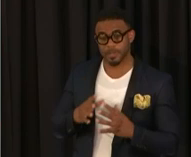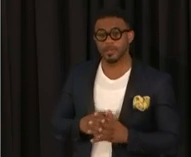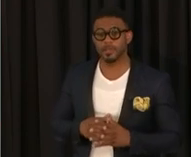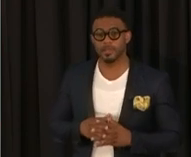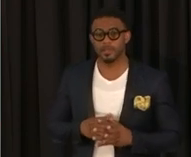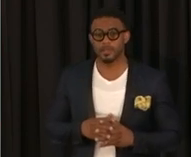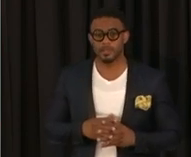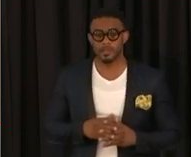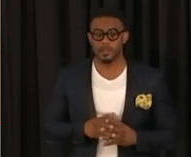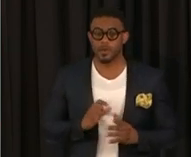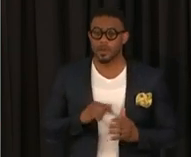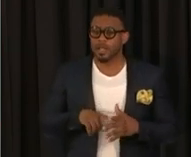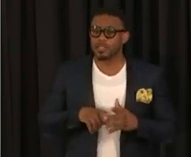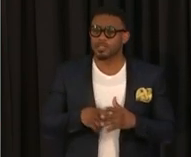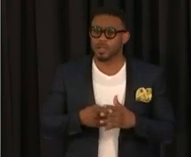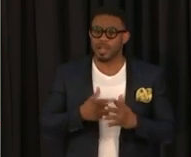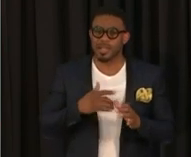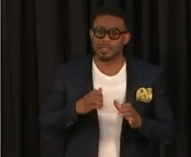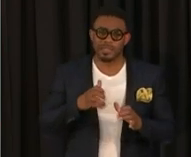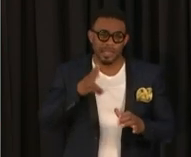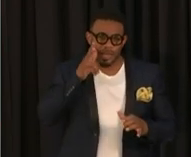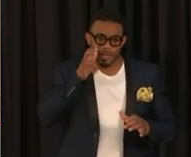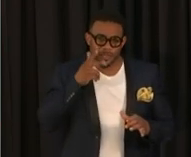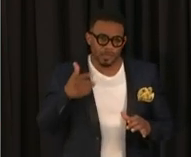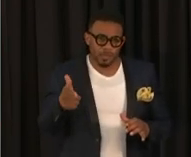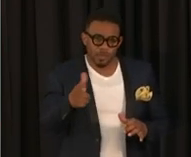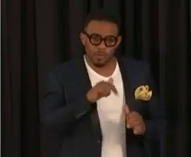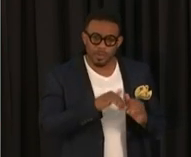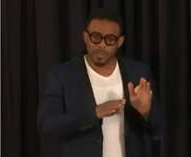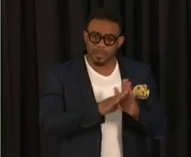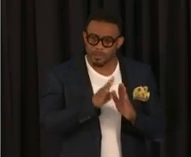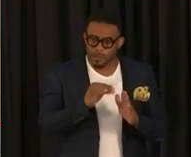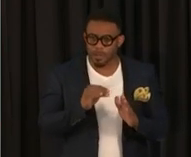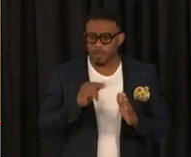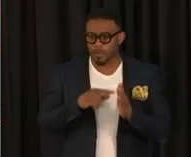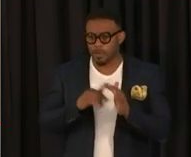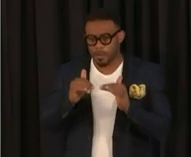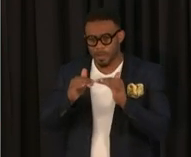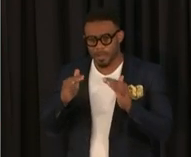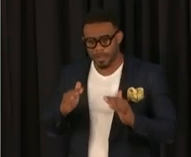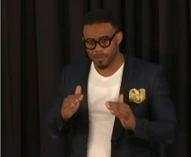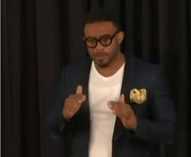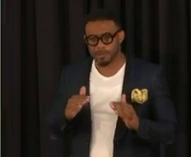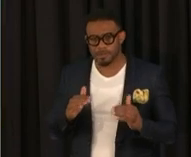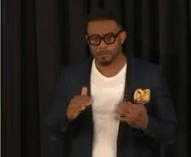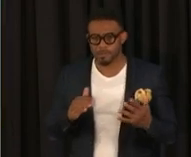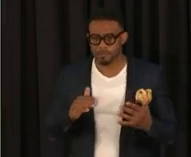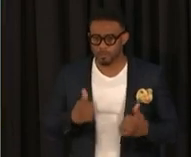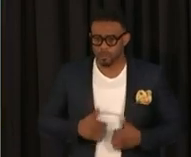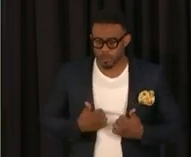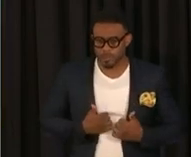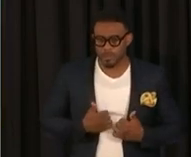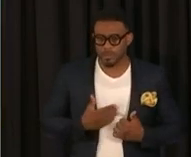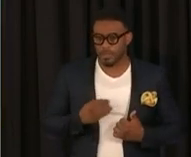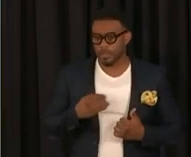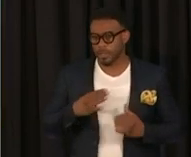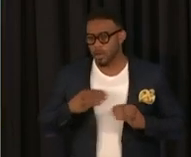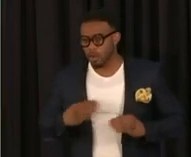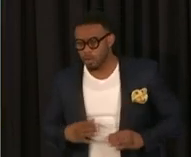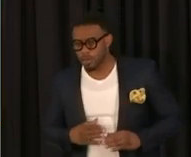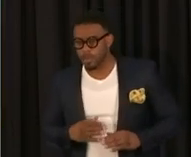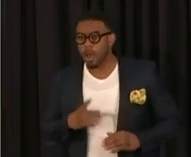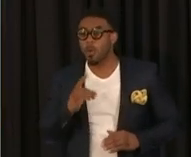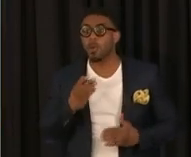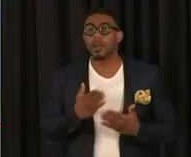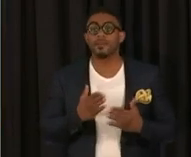today. When I started, I did a listening tour with our developers and our affordable housing residents and